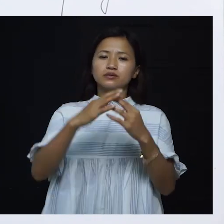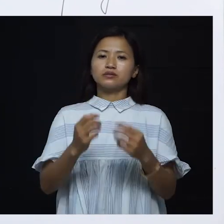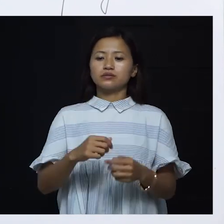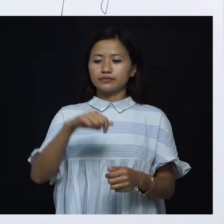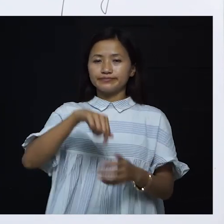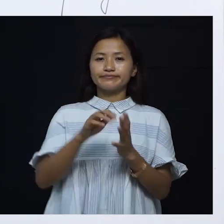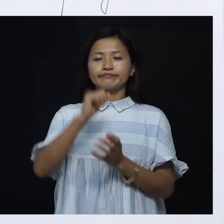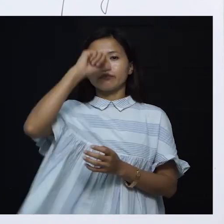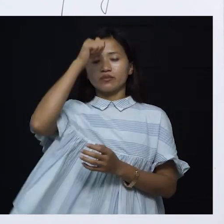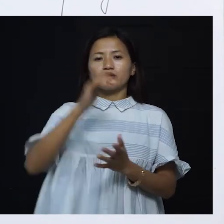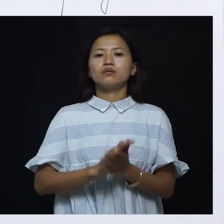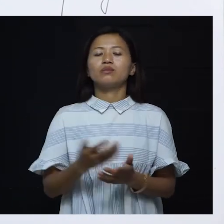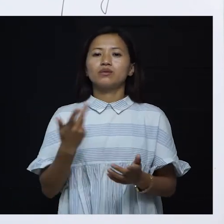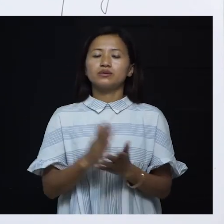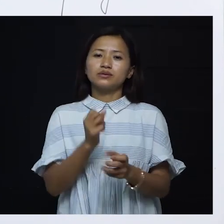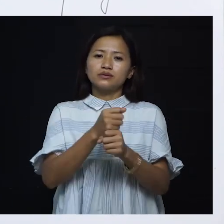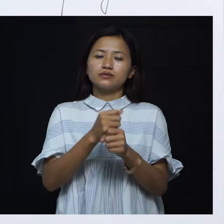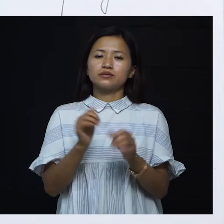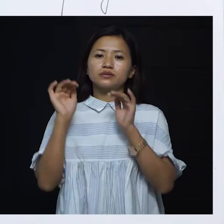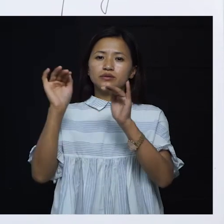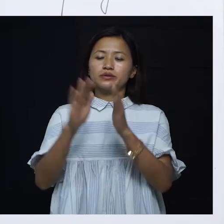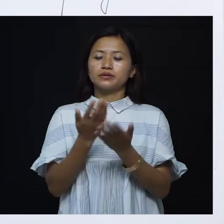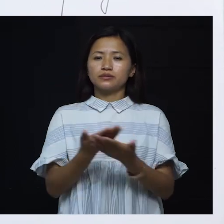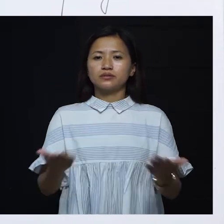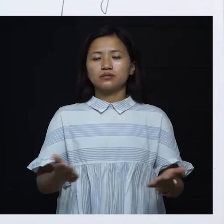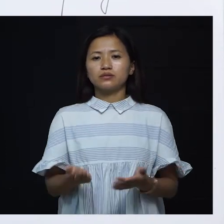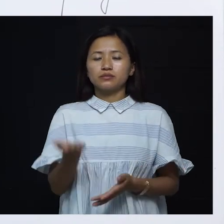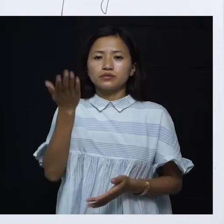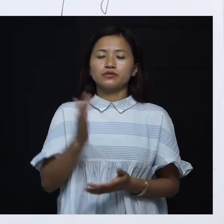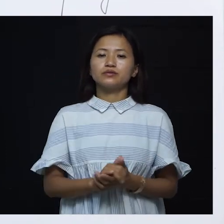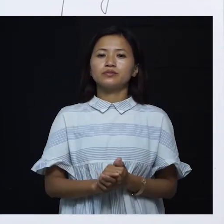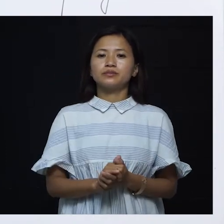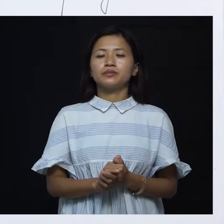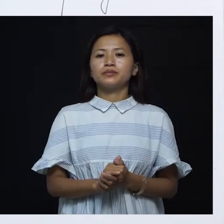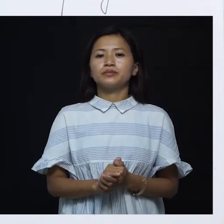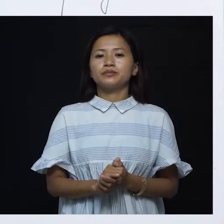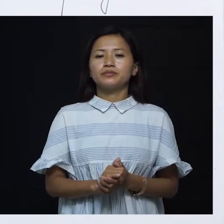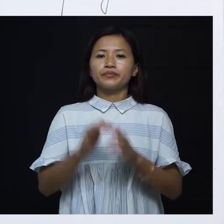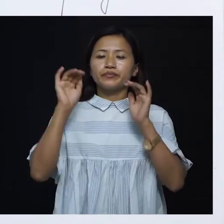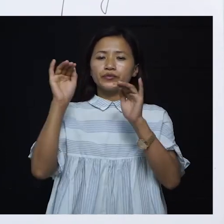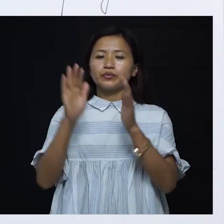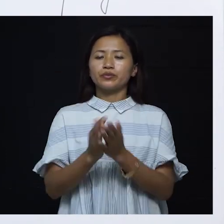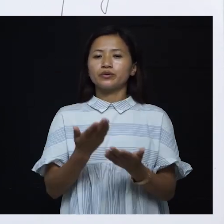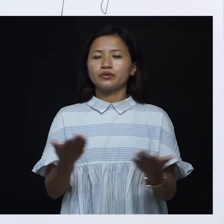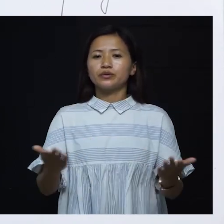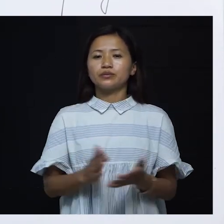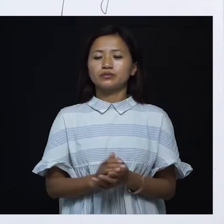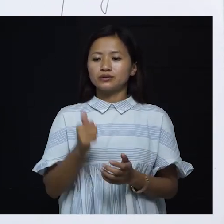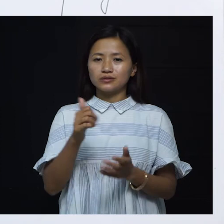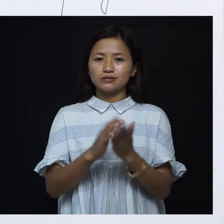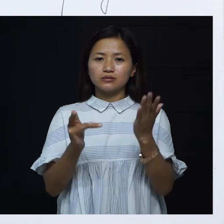in India, where the government is also supporting them in order to improve by supporting them with